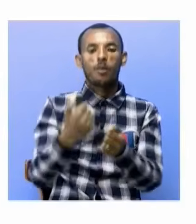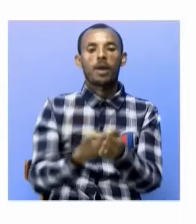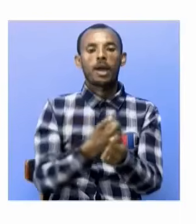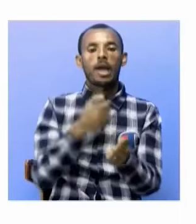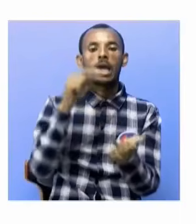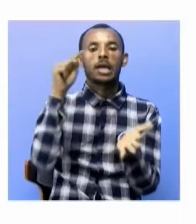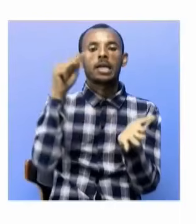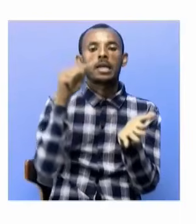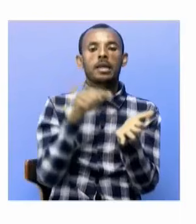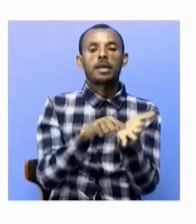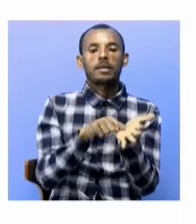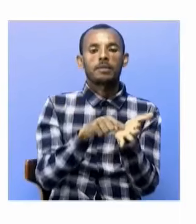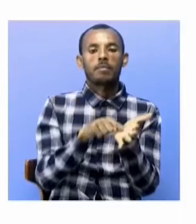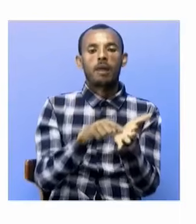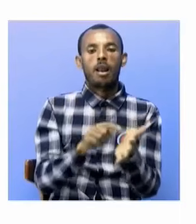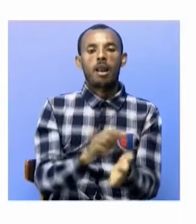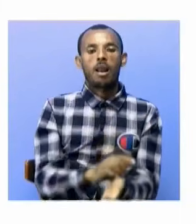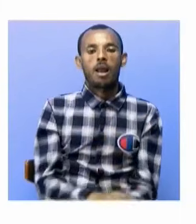decimals